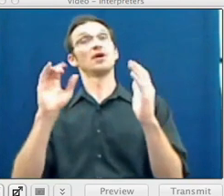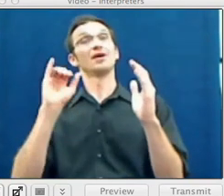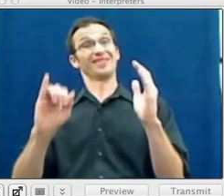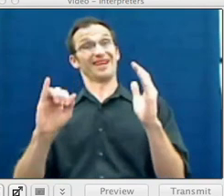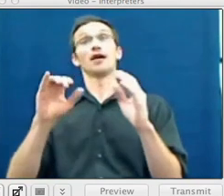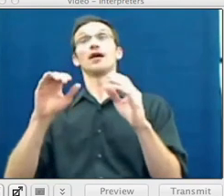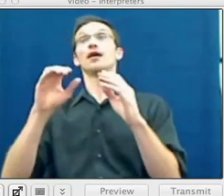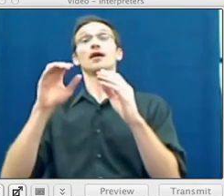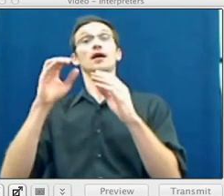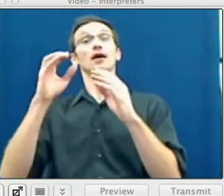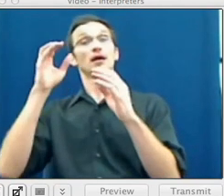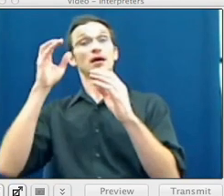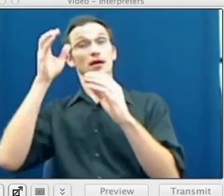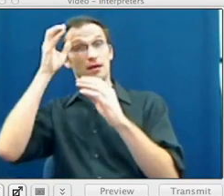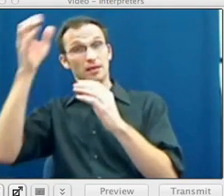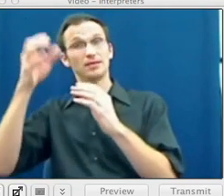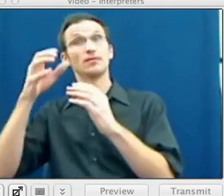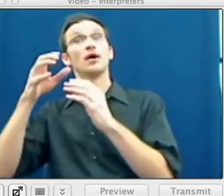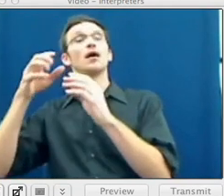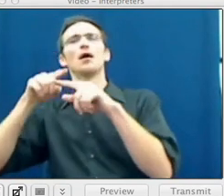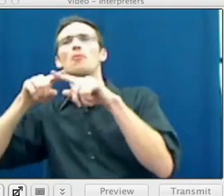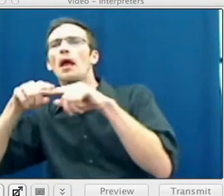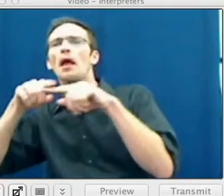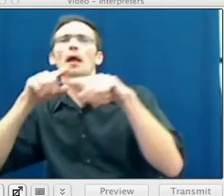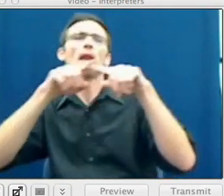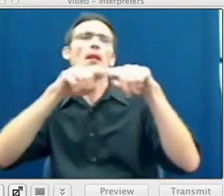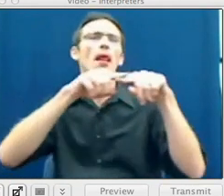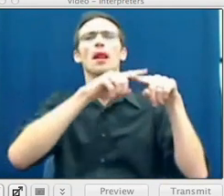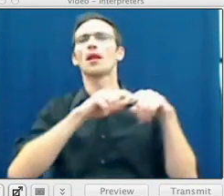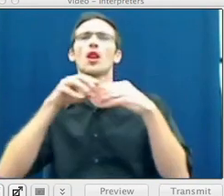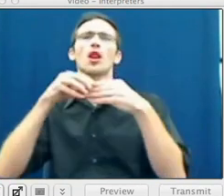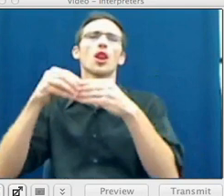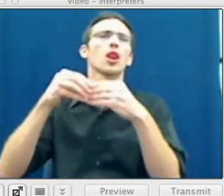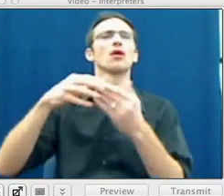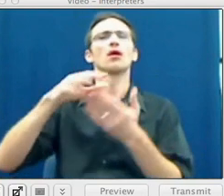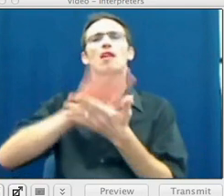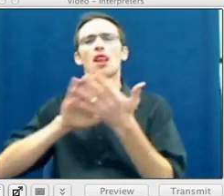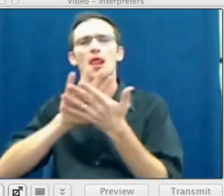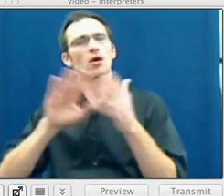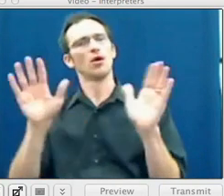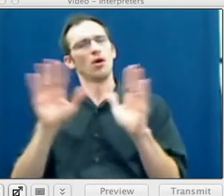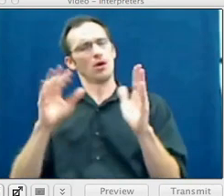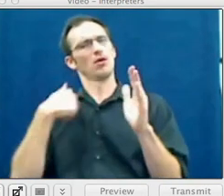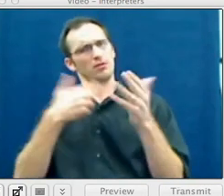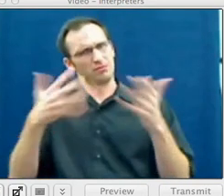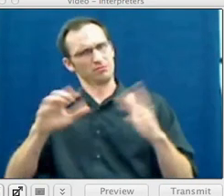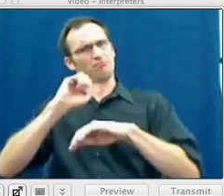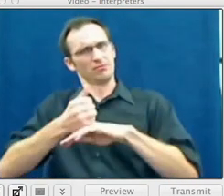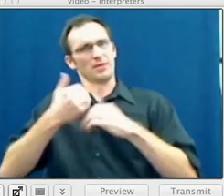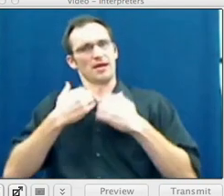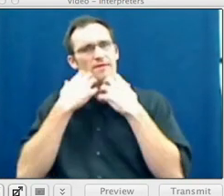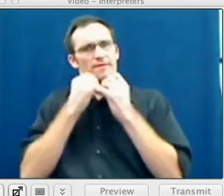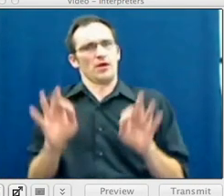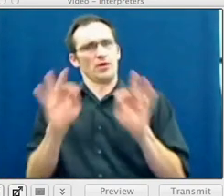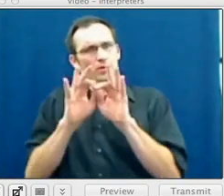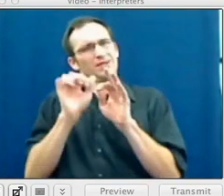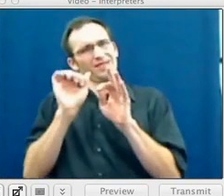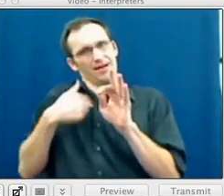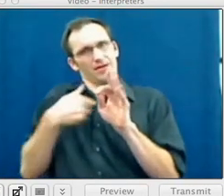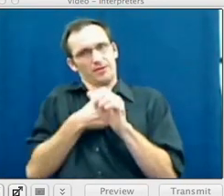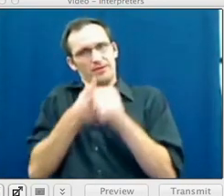based decision-making with an understanding of sanctioned values. So we talked about